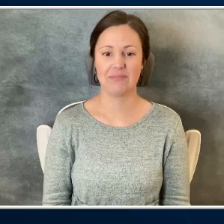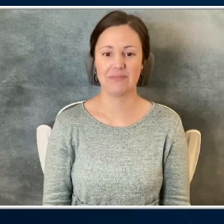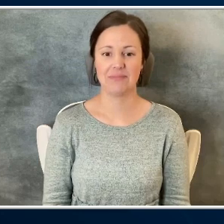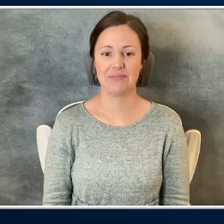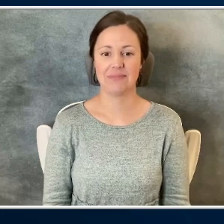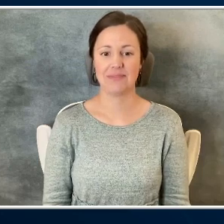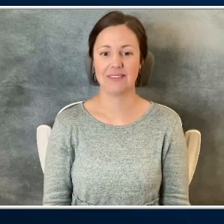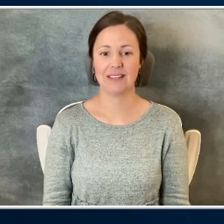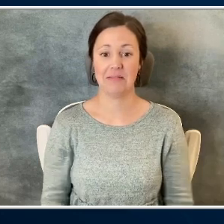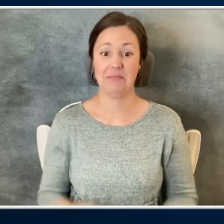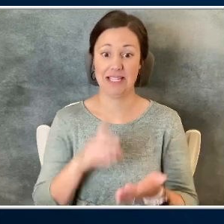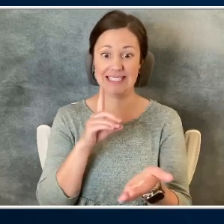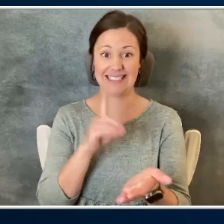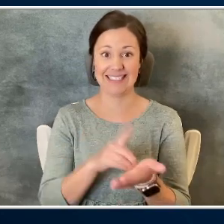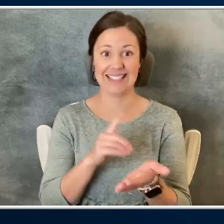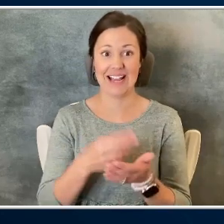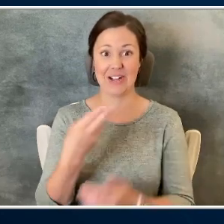your